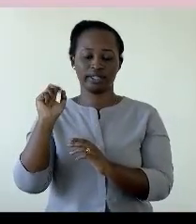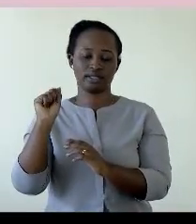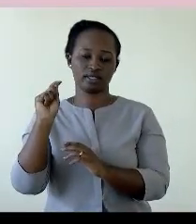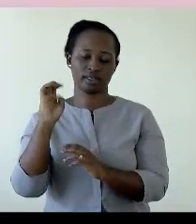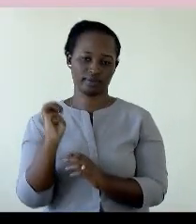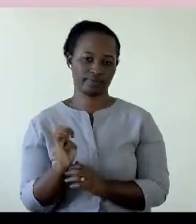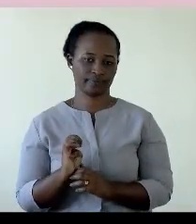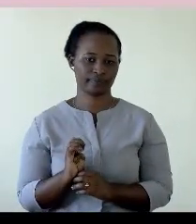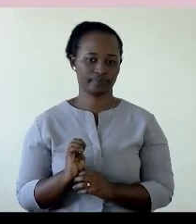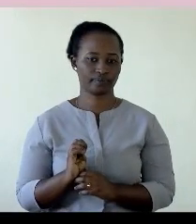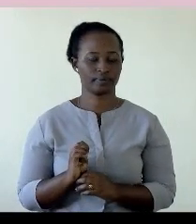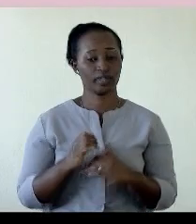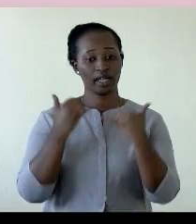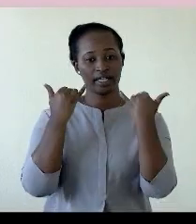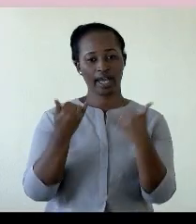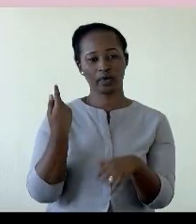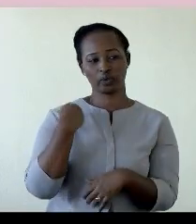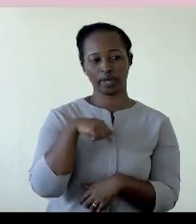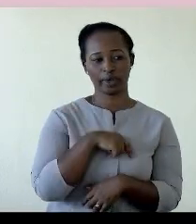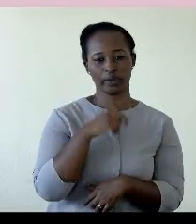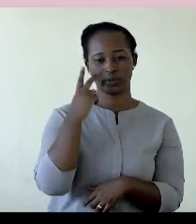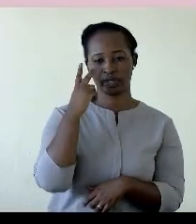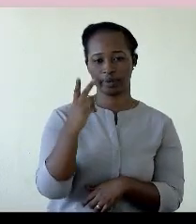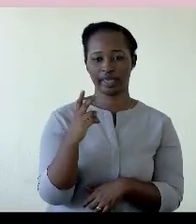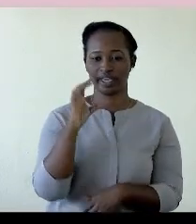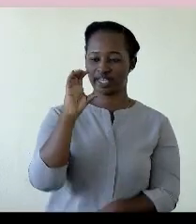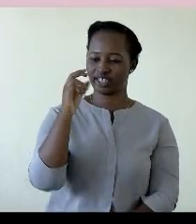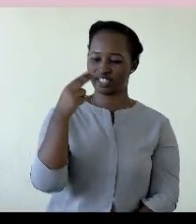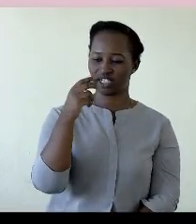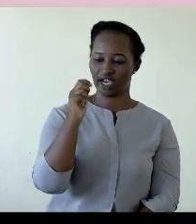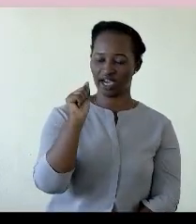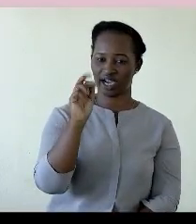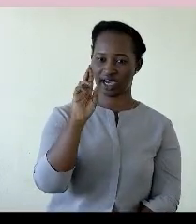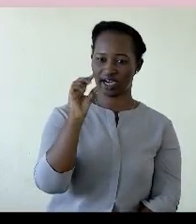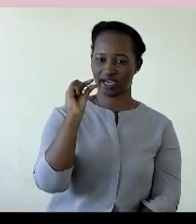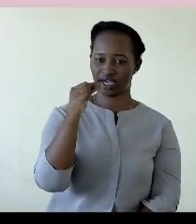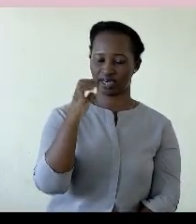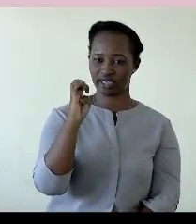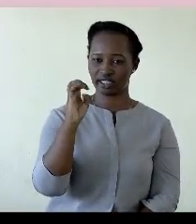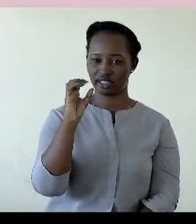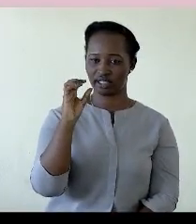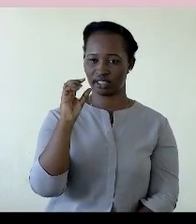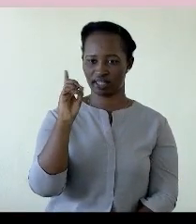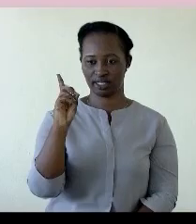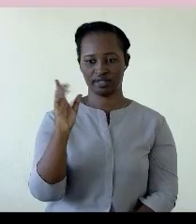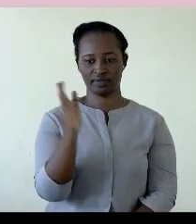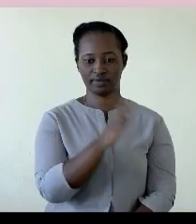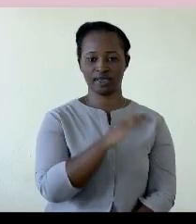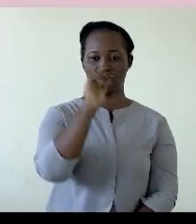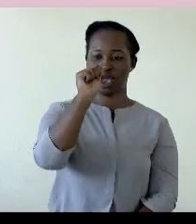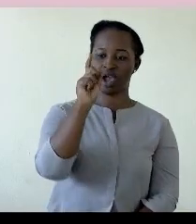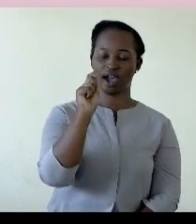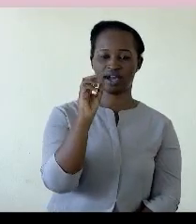Now let us have a look at the charged atoms. We have seen that atoms